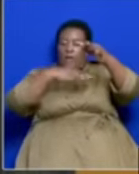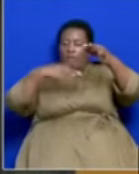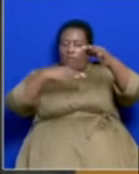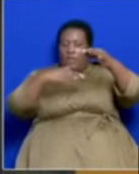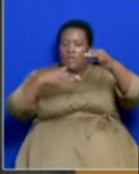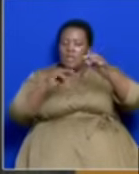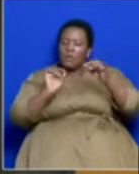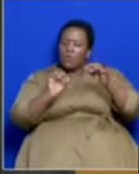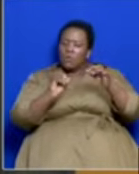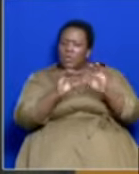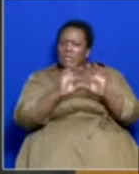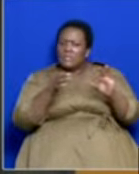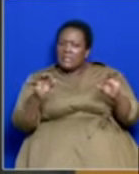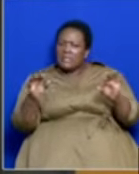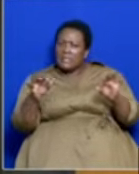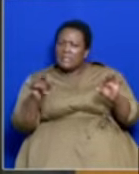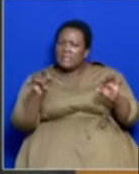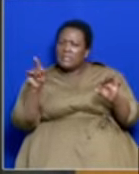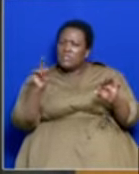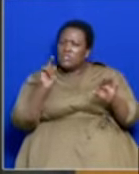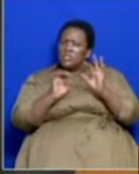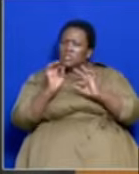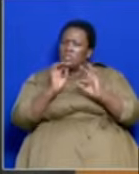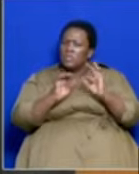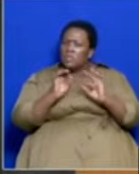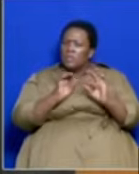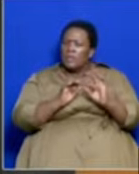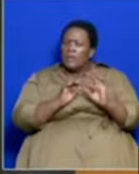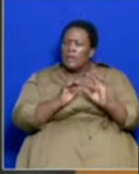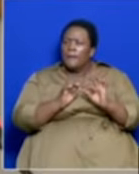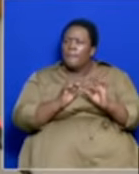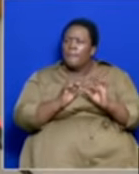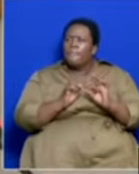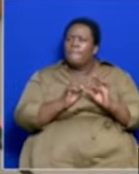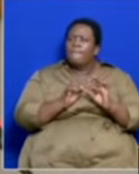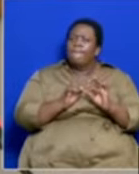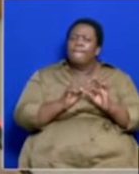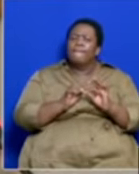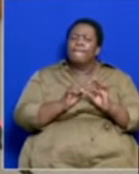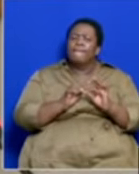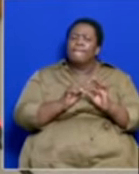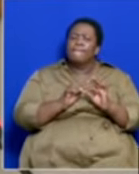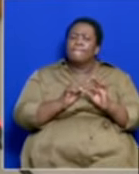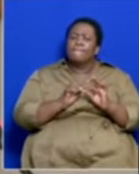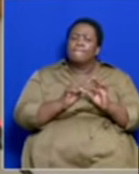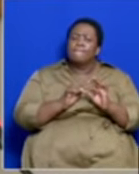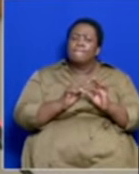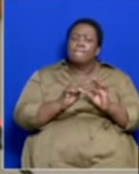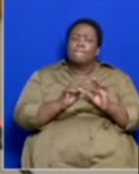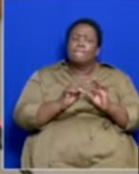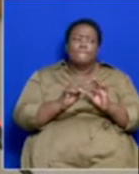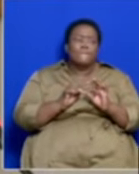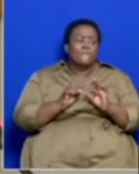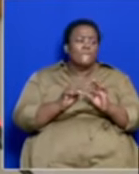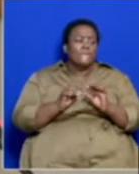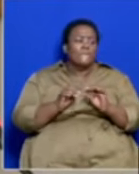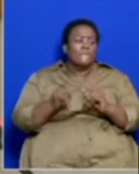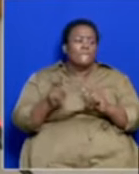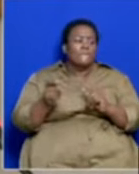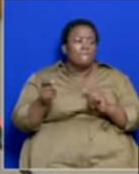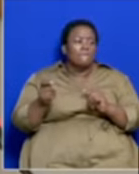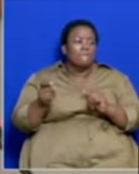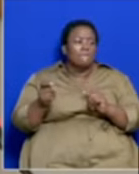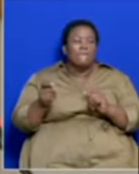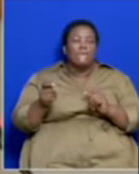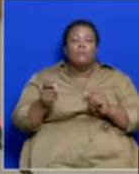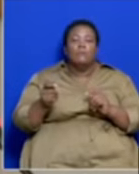she's talking about the shop owner, and we know now it's Yusuf.